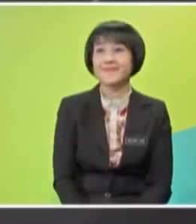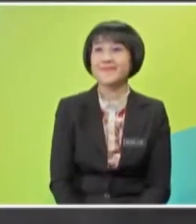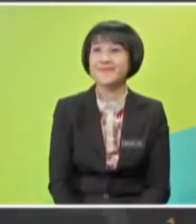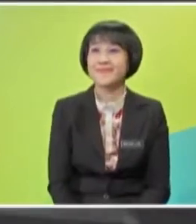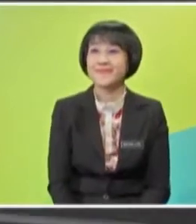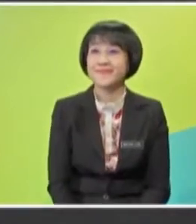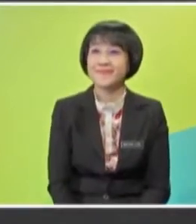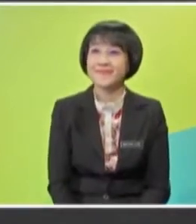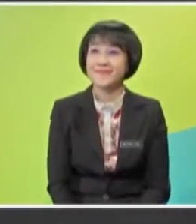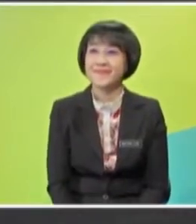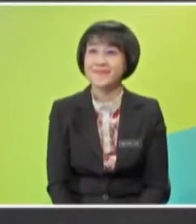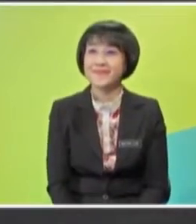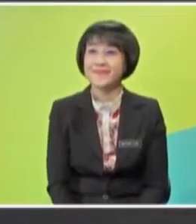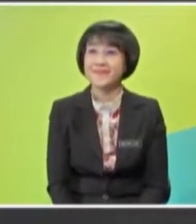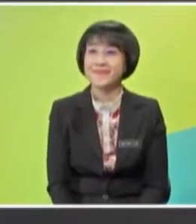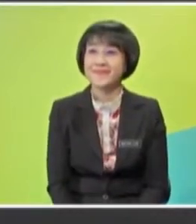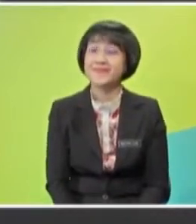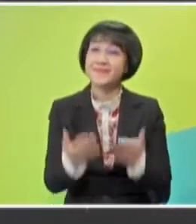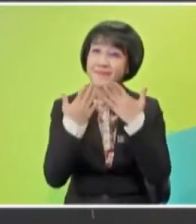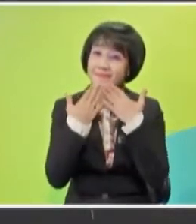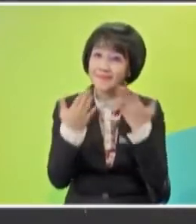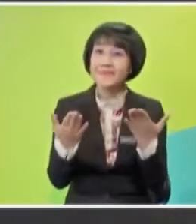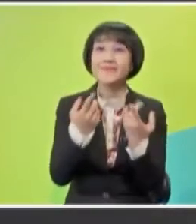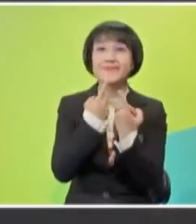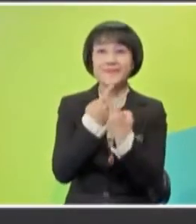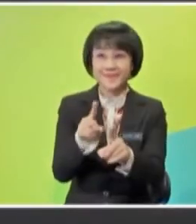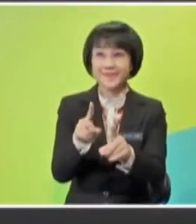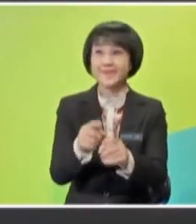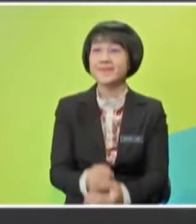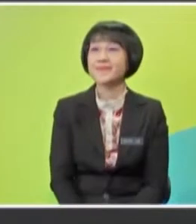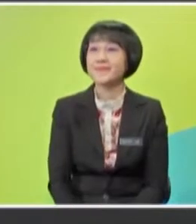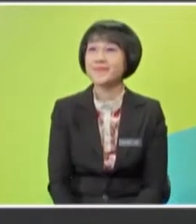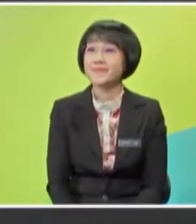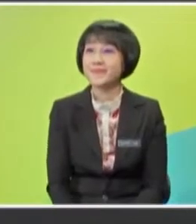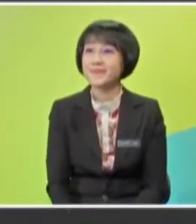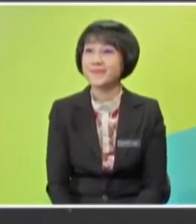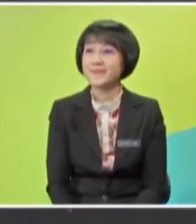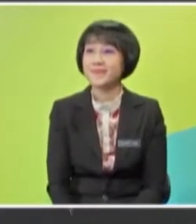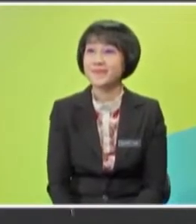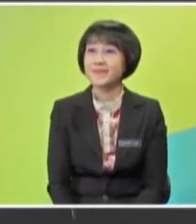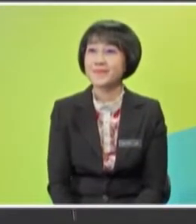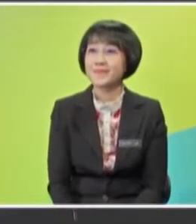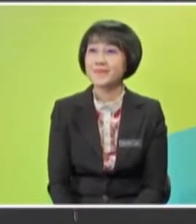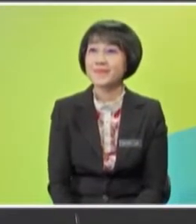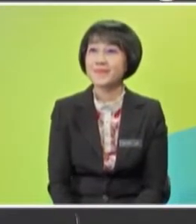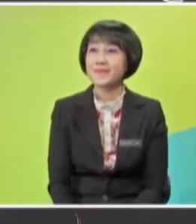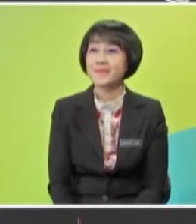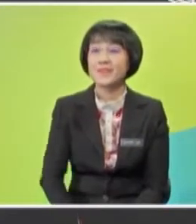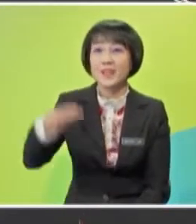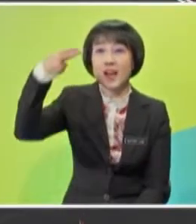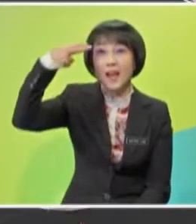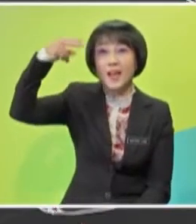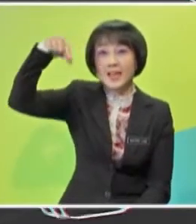alone time. Yeah. Yeah. Okay, that is good. Thank you for the response. Okay, why don't we try the next question with